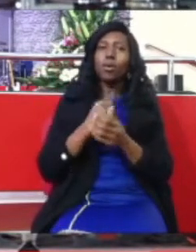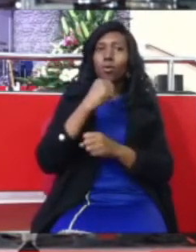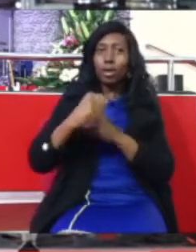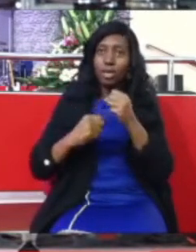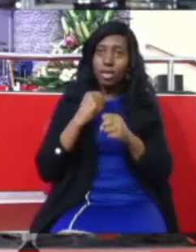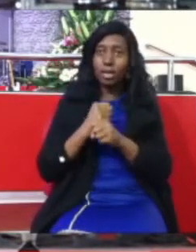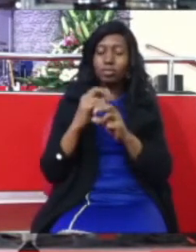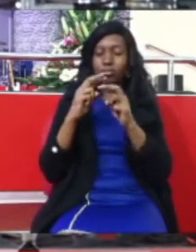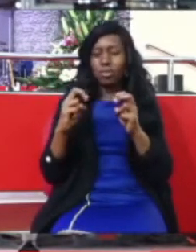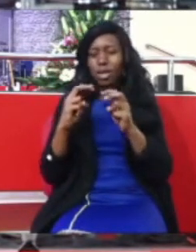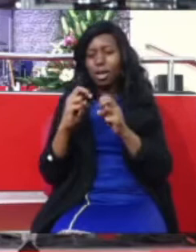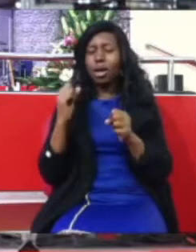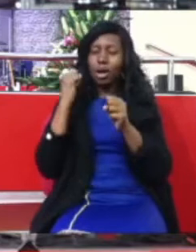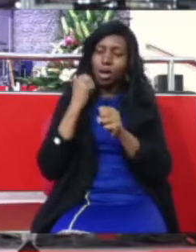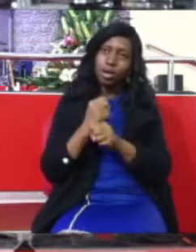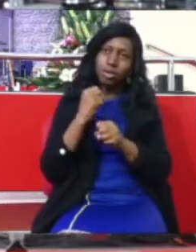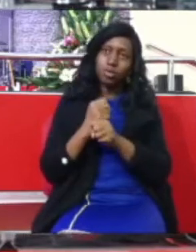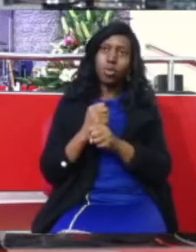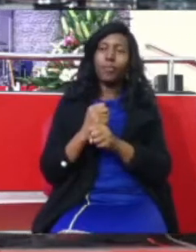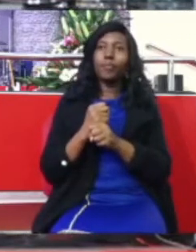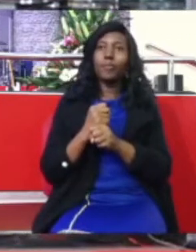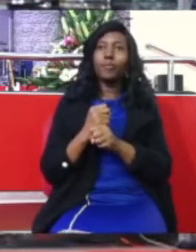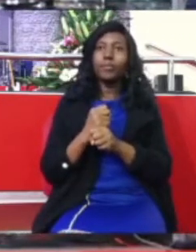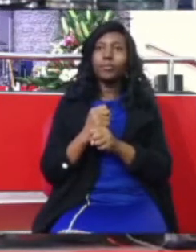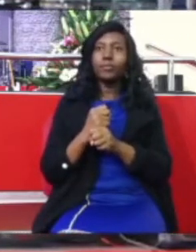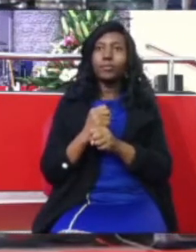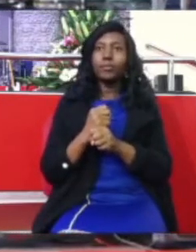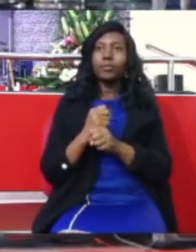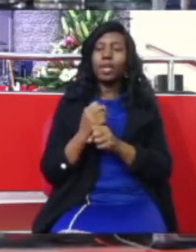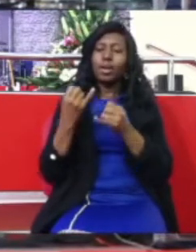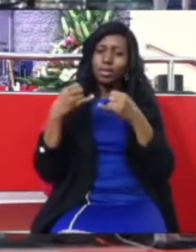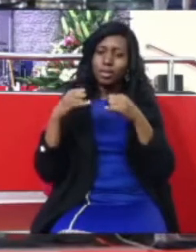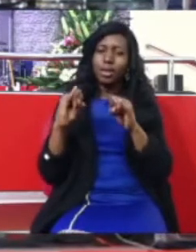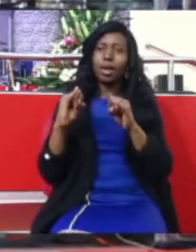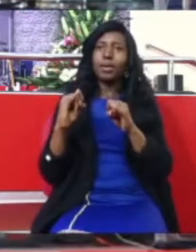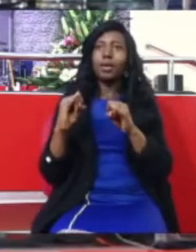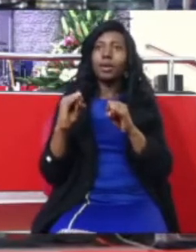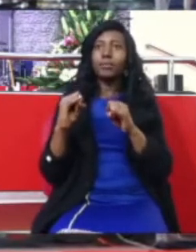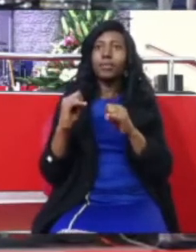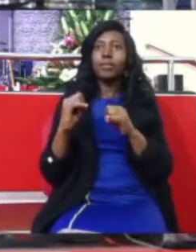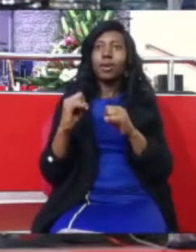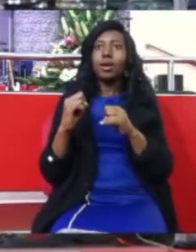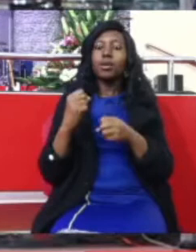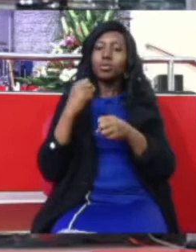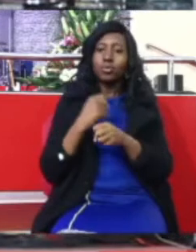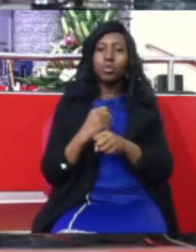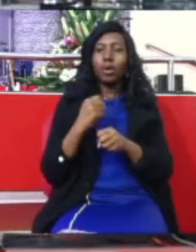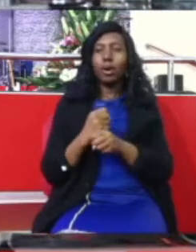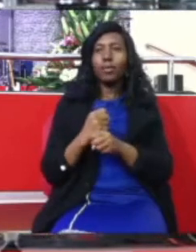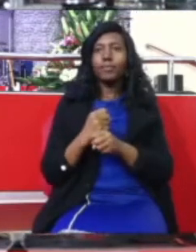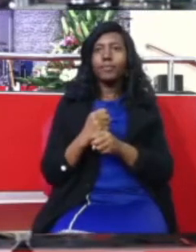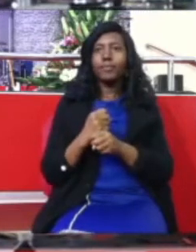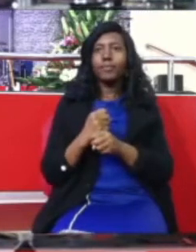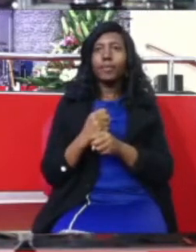been toiling for several years in this particular marriage, trying to make it work. You have been toiling for many,